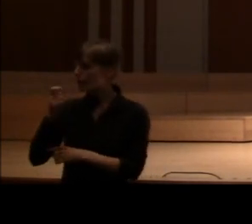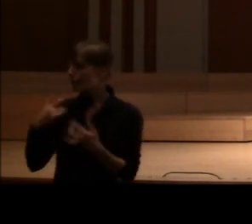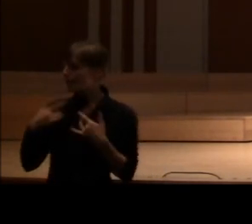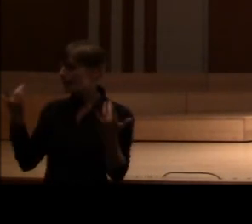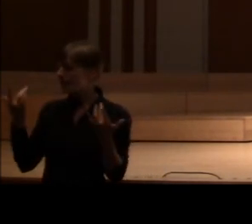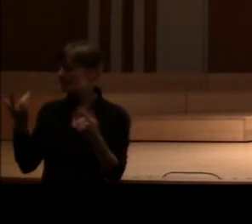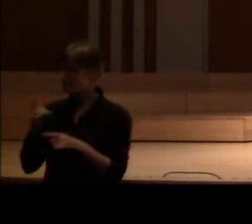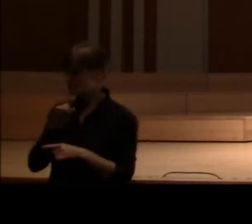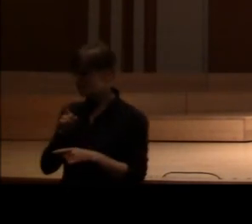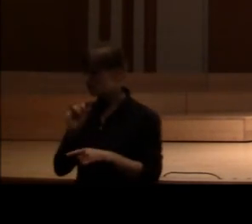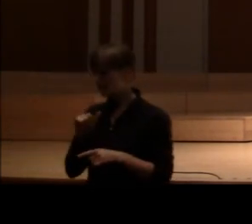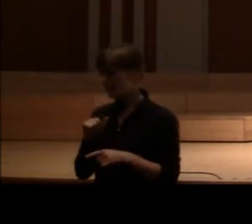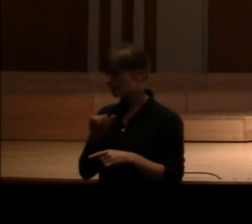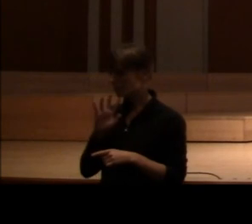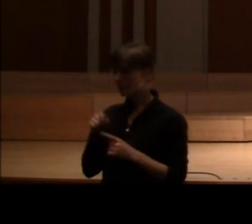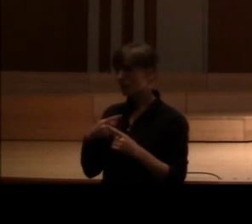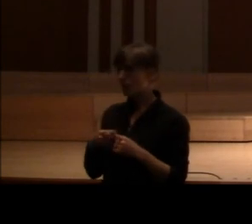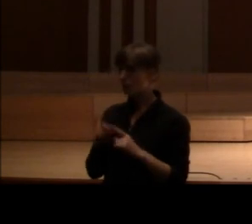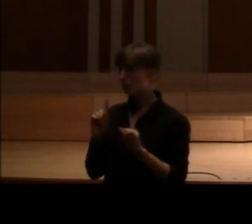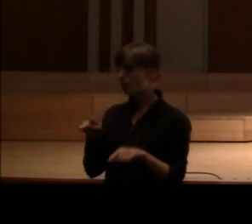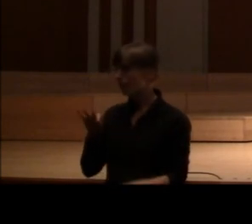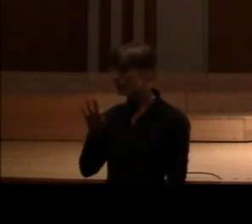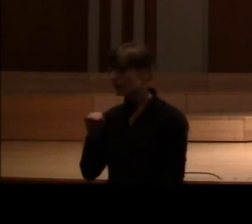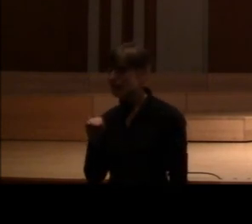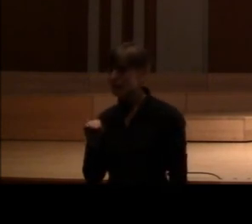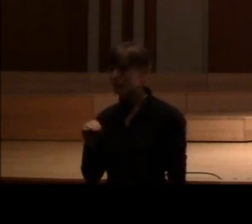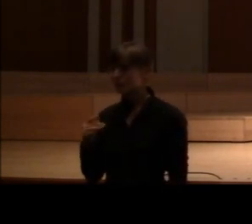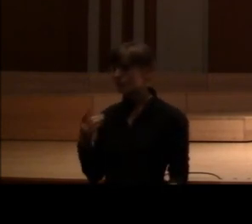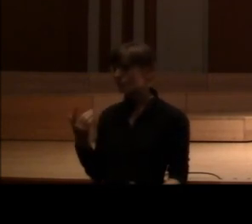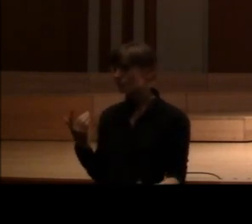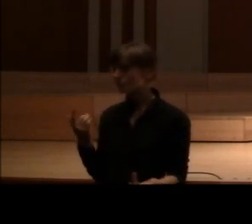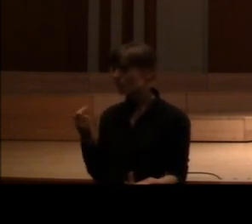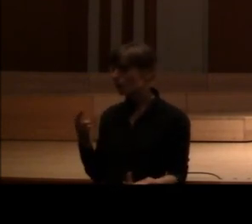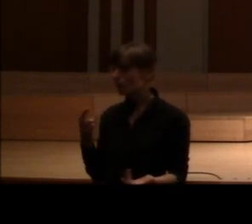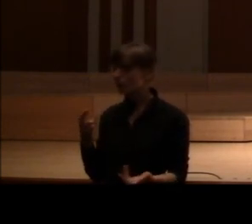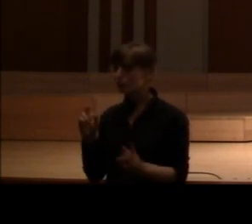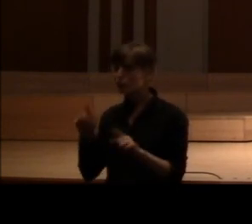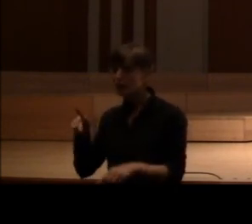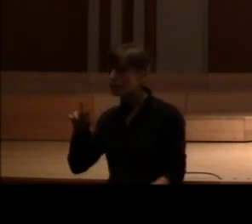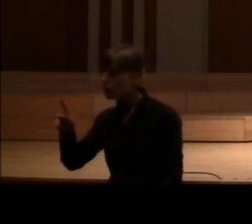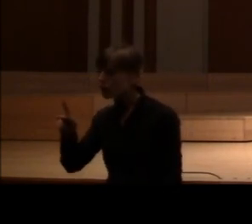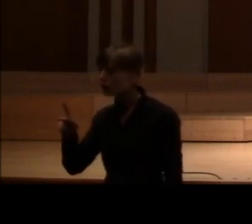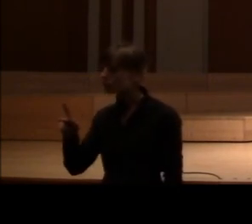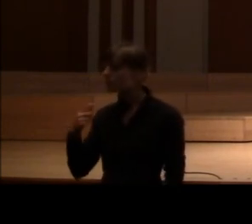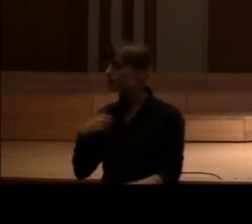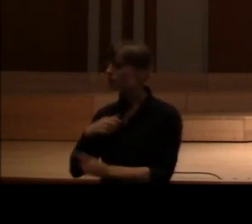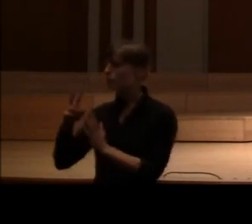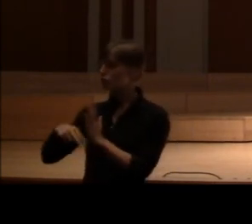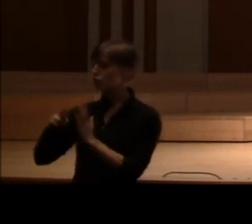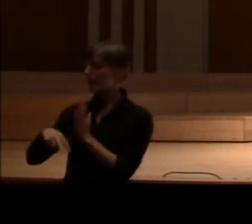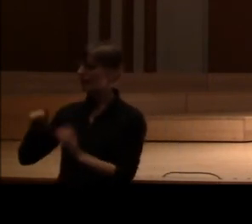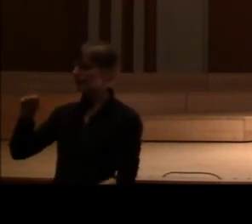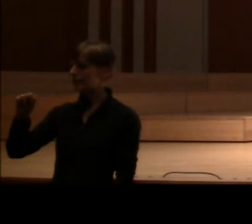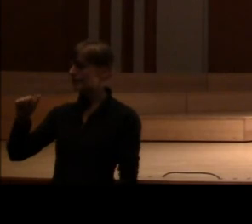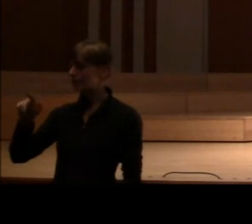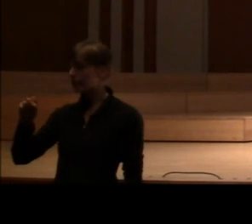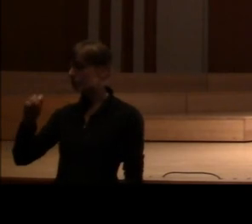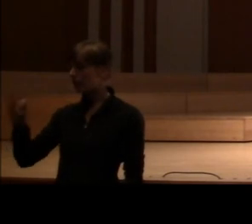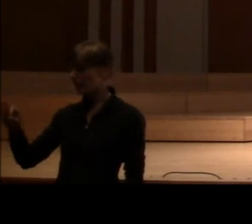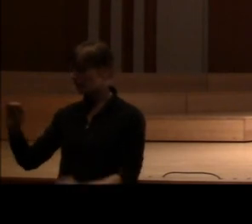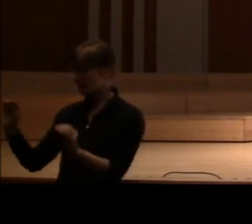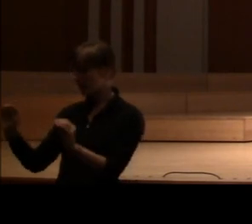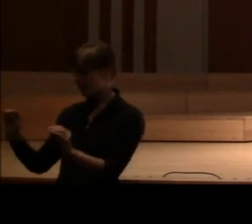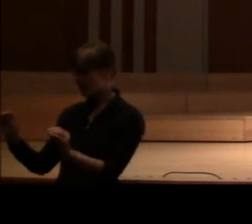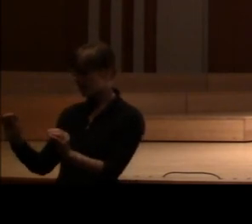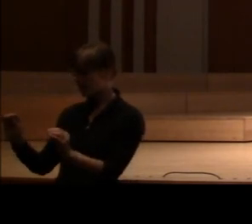write about just going to the park or going to Fred Meyer's. And we read Tales of the Fourth Grade Nothing, and I think that was a really good example of just how he writes